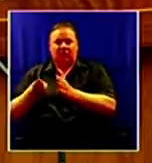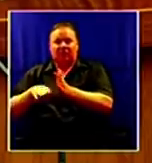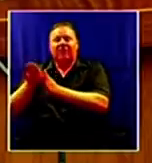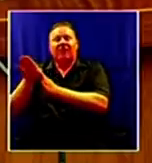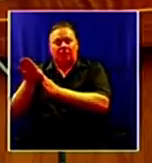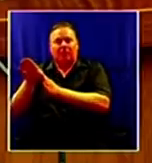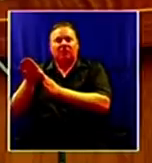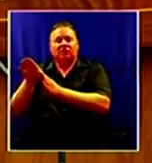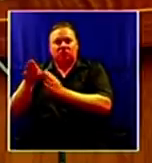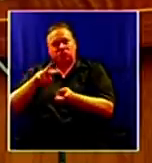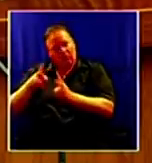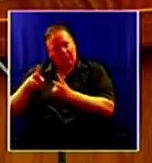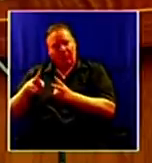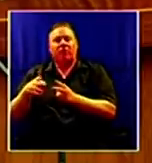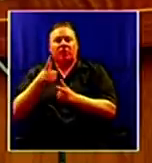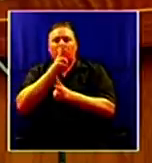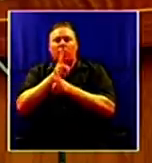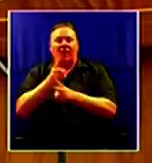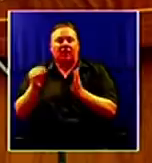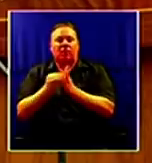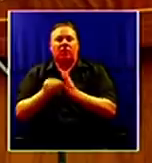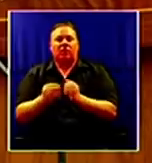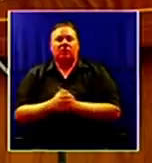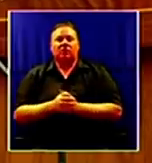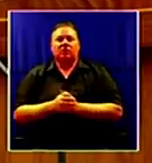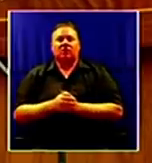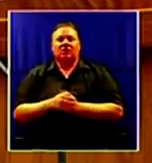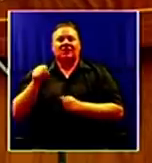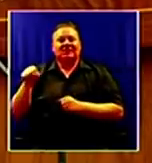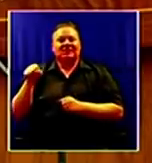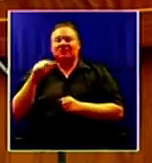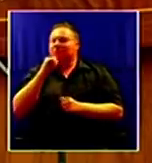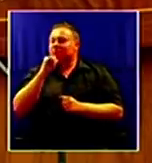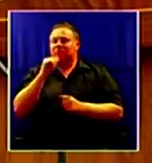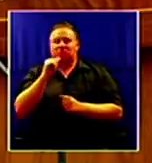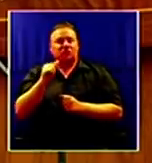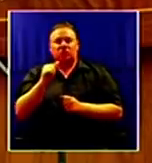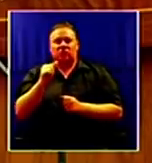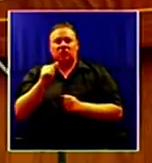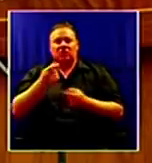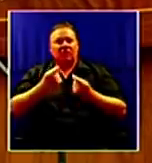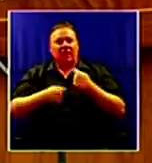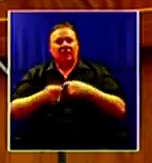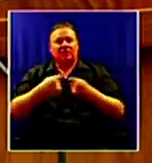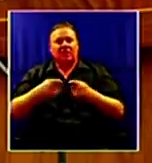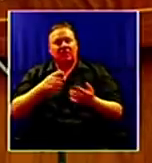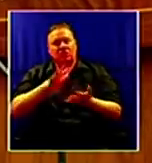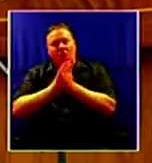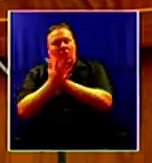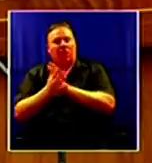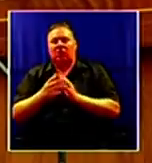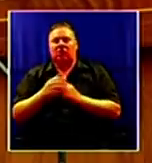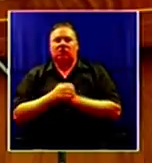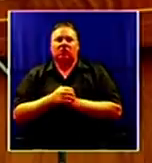mandate. This amount will not affect the expenditure ceiling, but will be offset